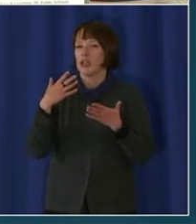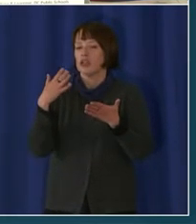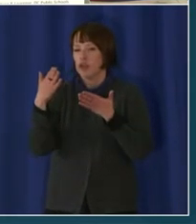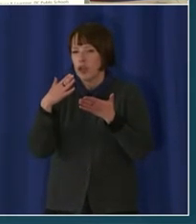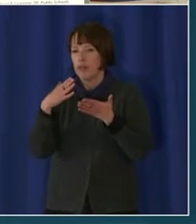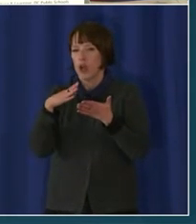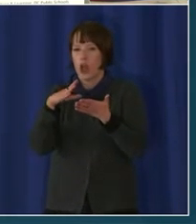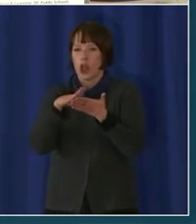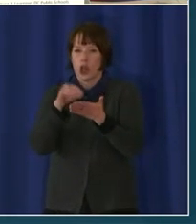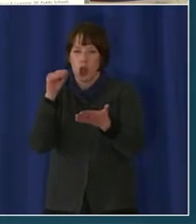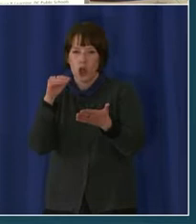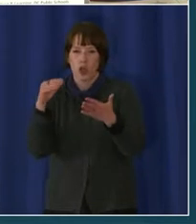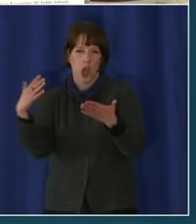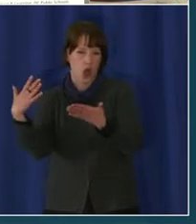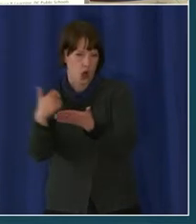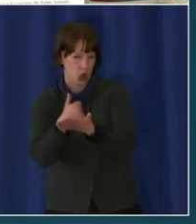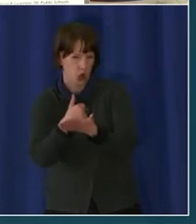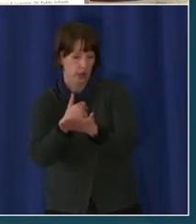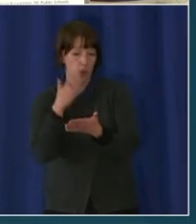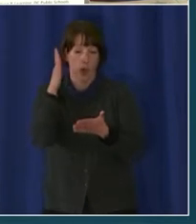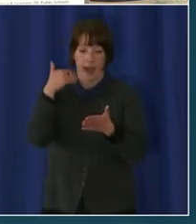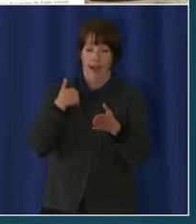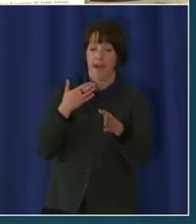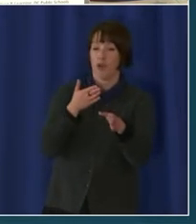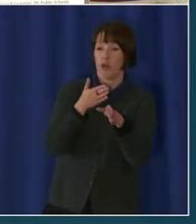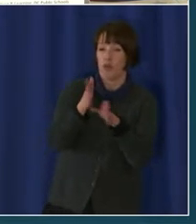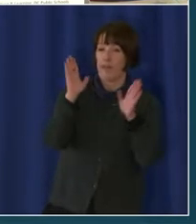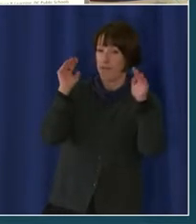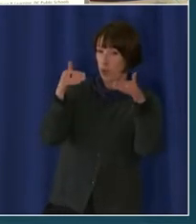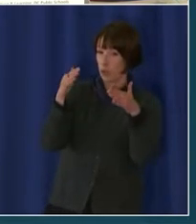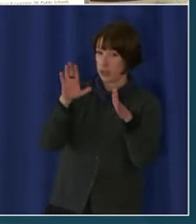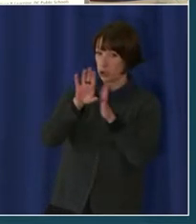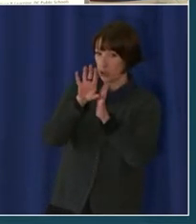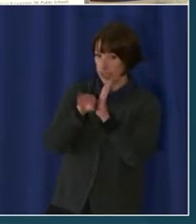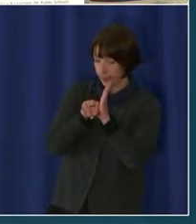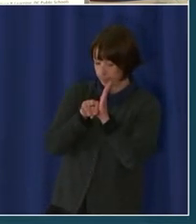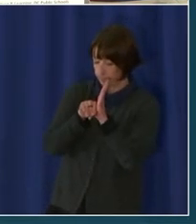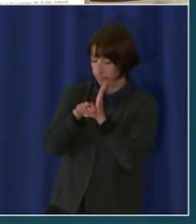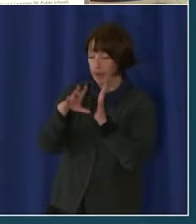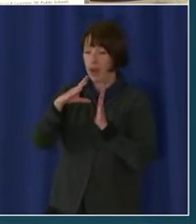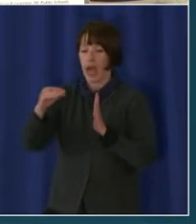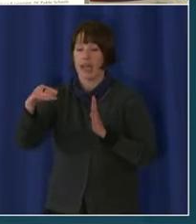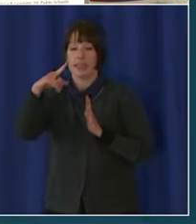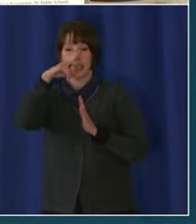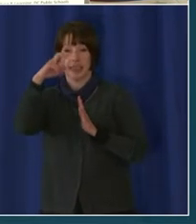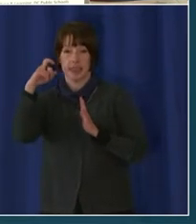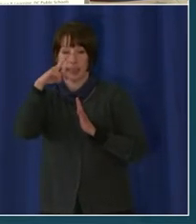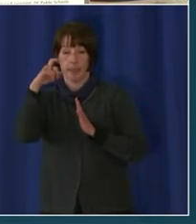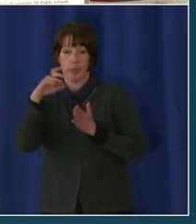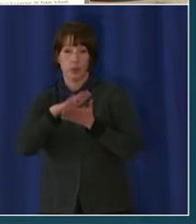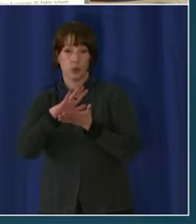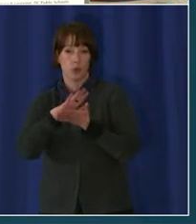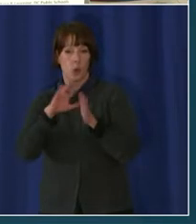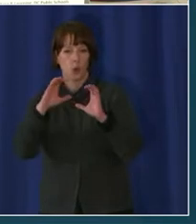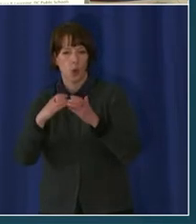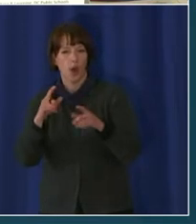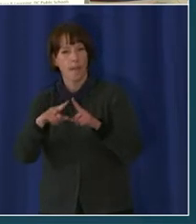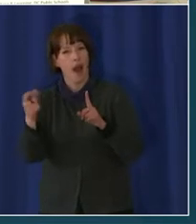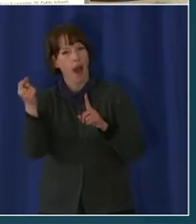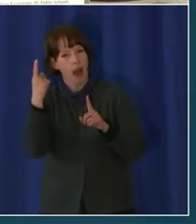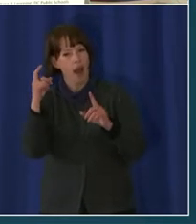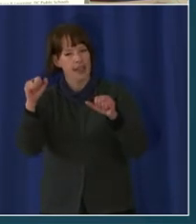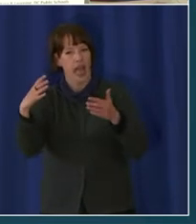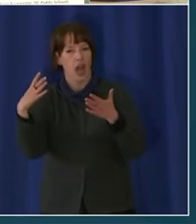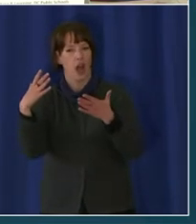engage in a career focused curriculum and then their summer school courses, but they can earn